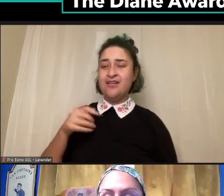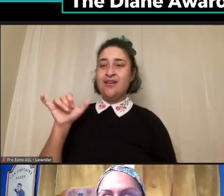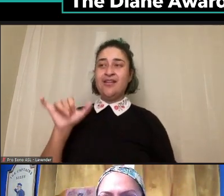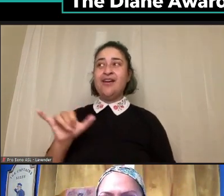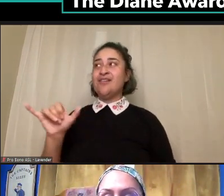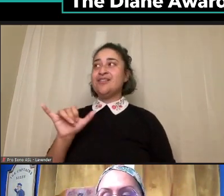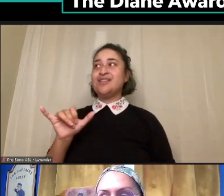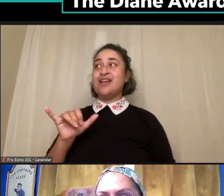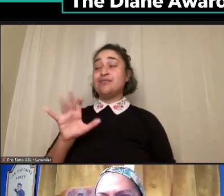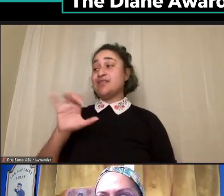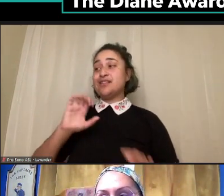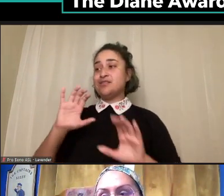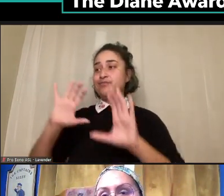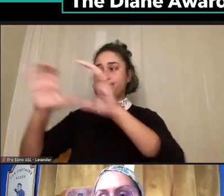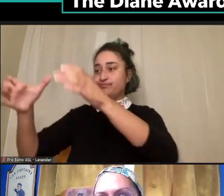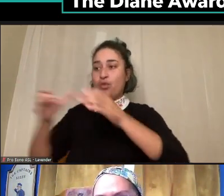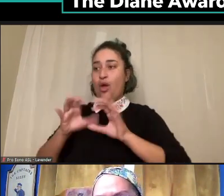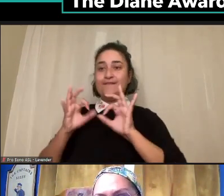familia.